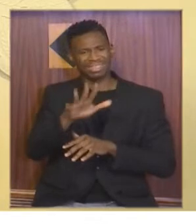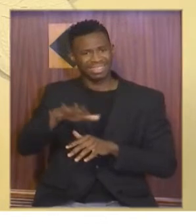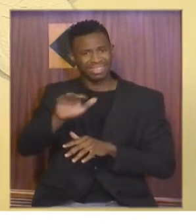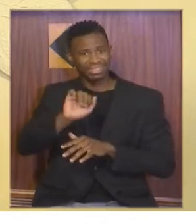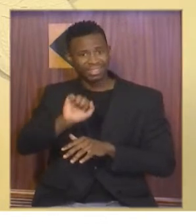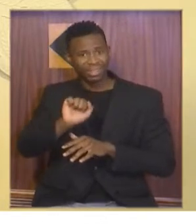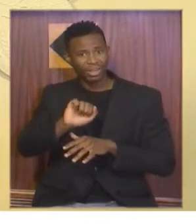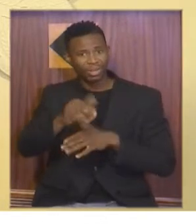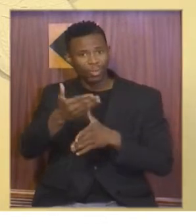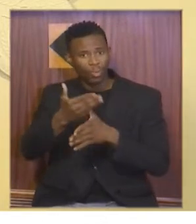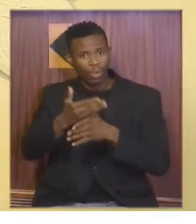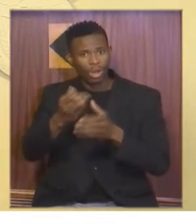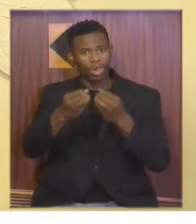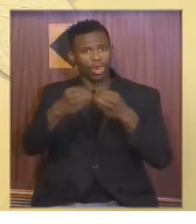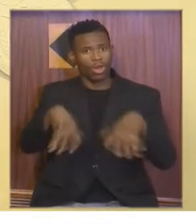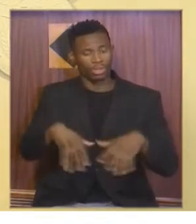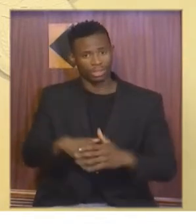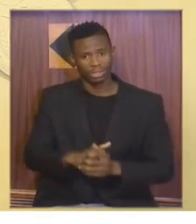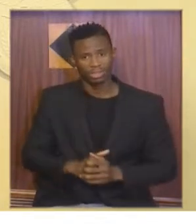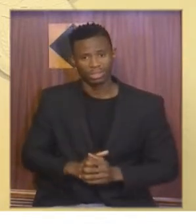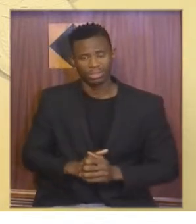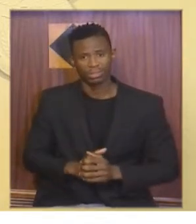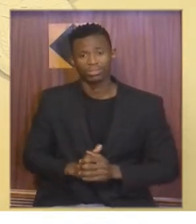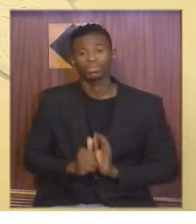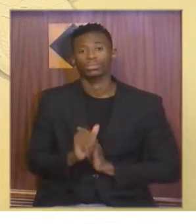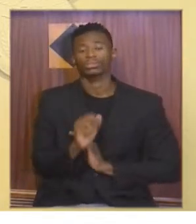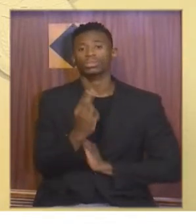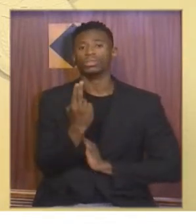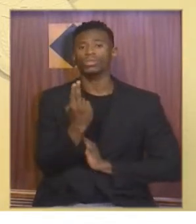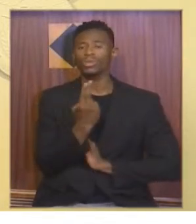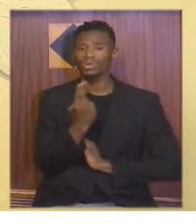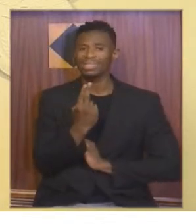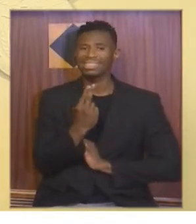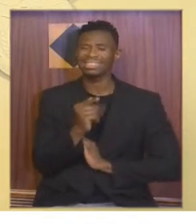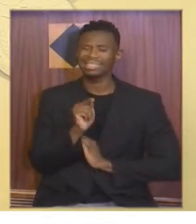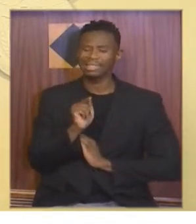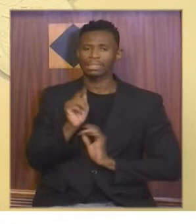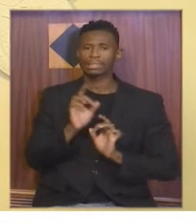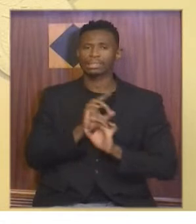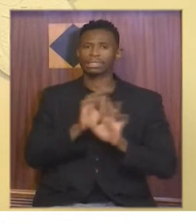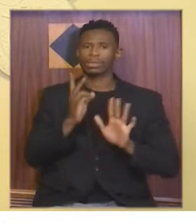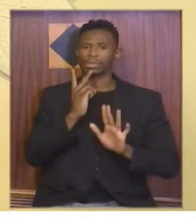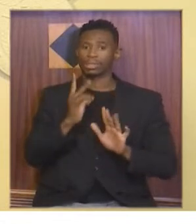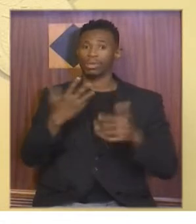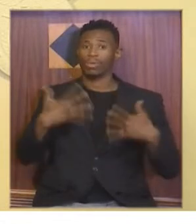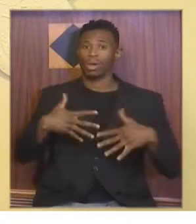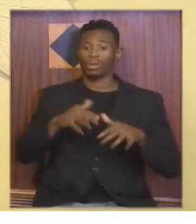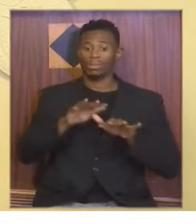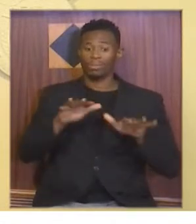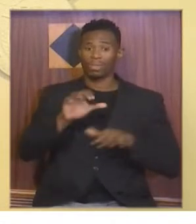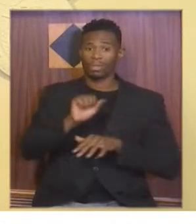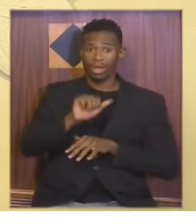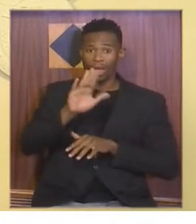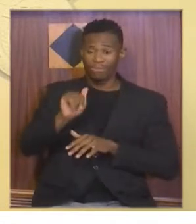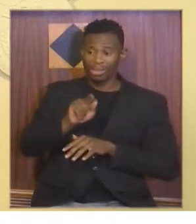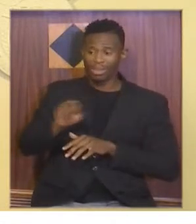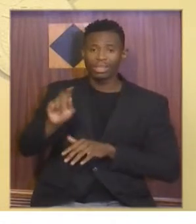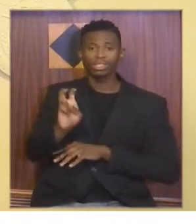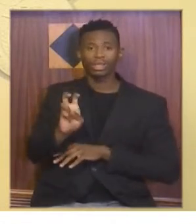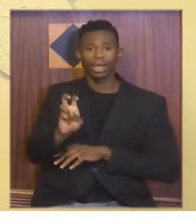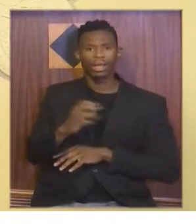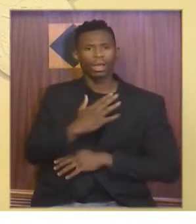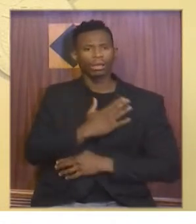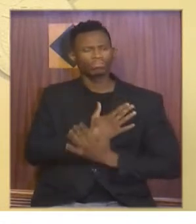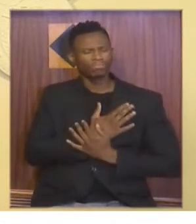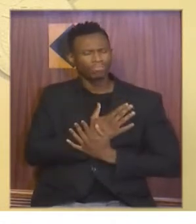Yet it has also shown South Africans to be a caring and compassionate people, coming to each